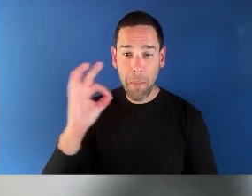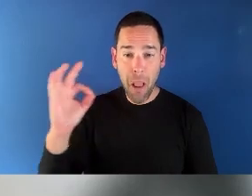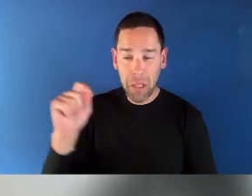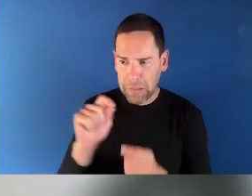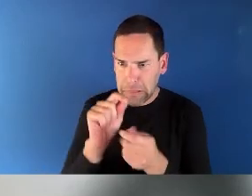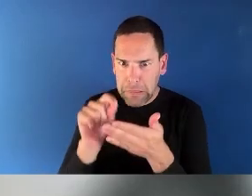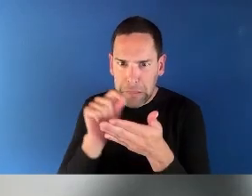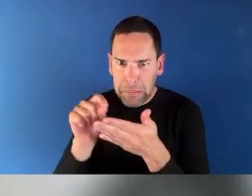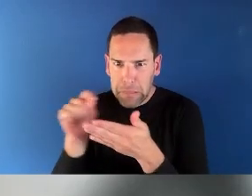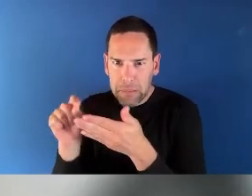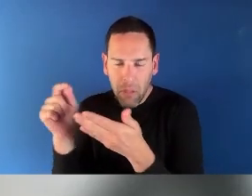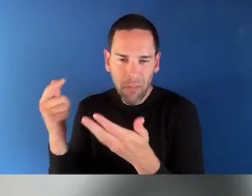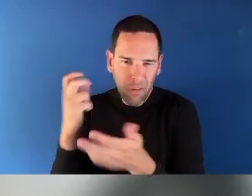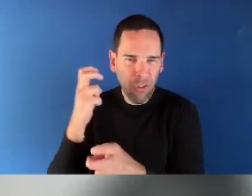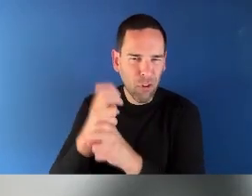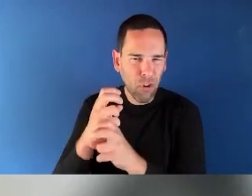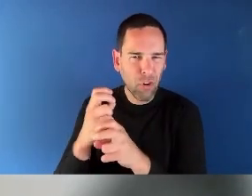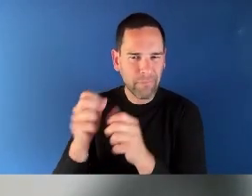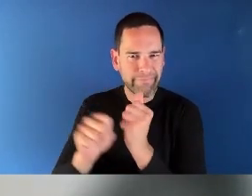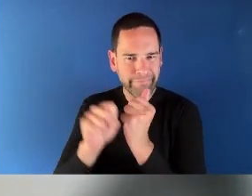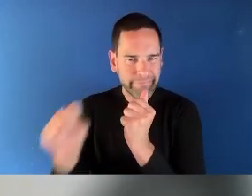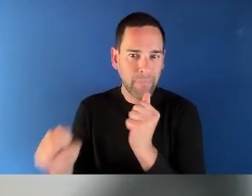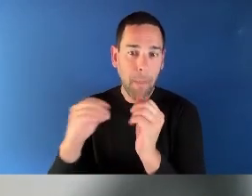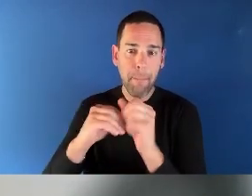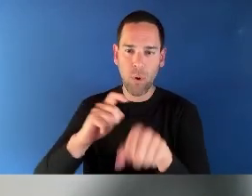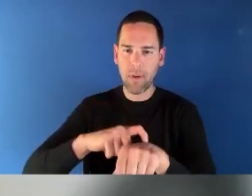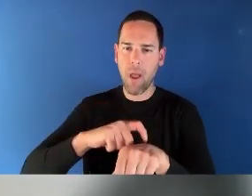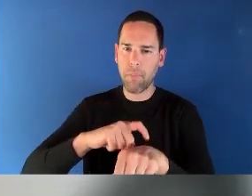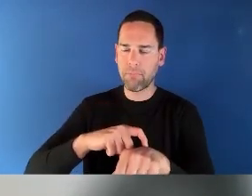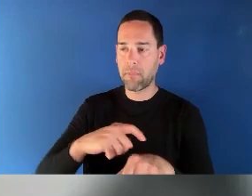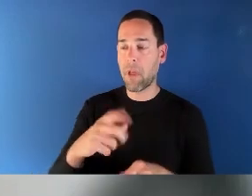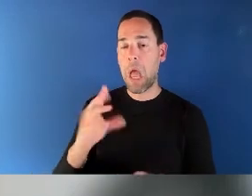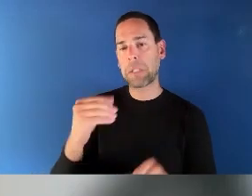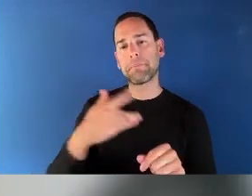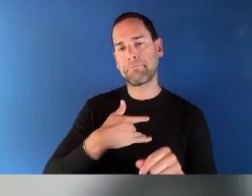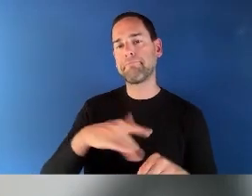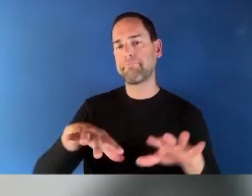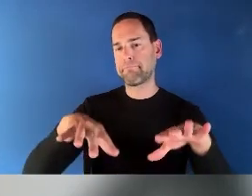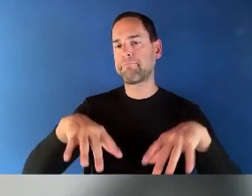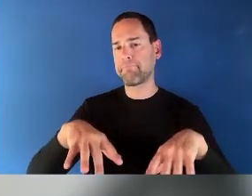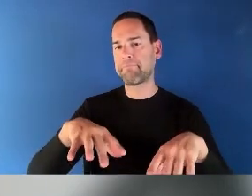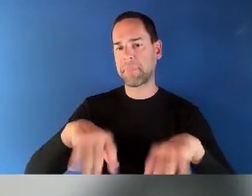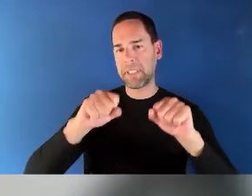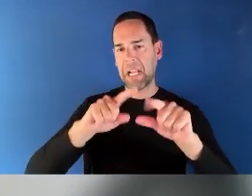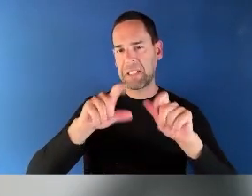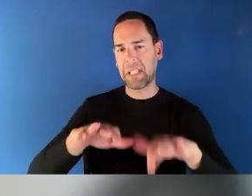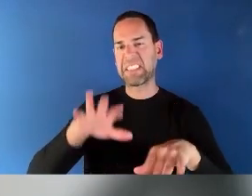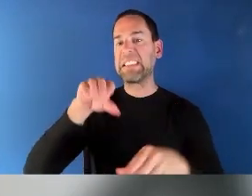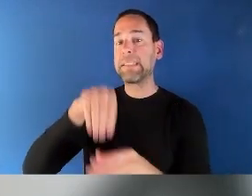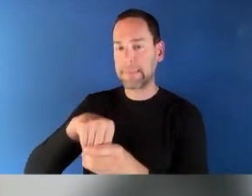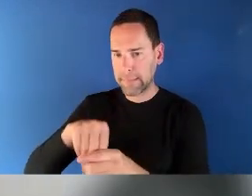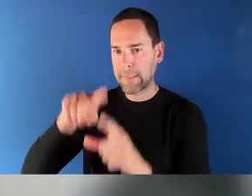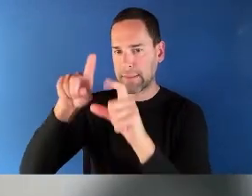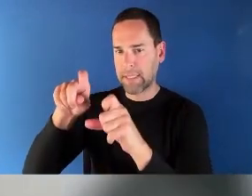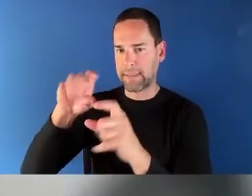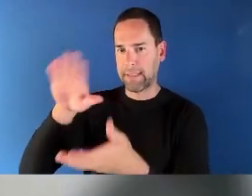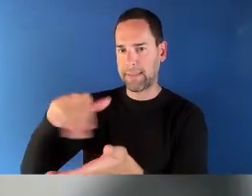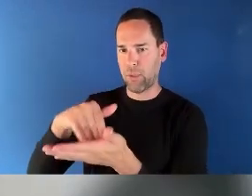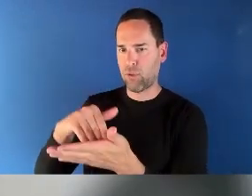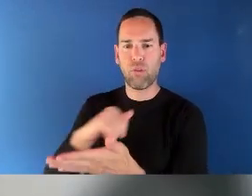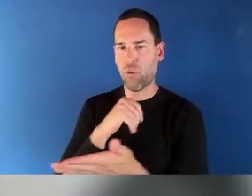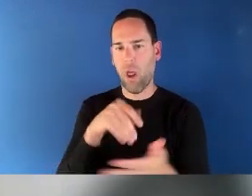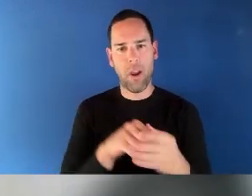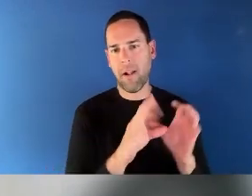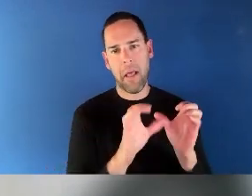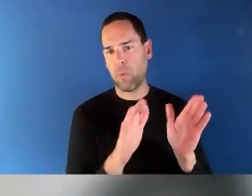right. So being able to utilize the testing center and take tests privately so I can have that extra time to help